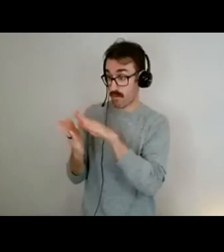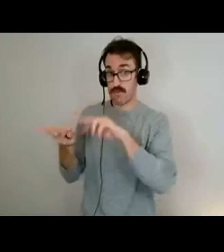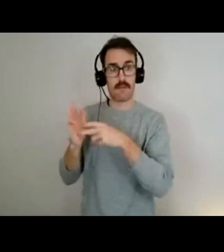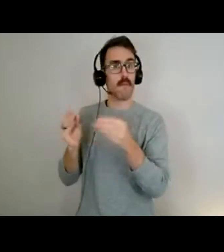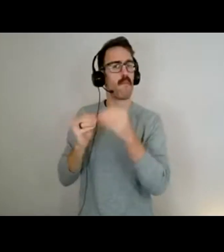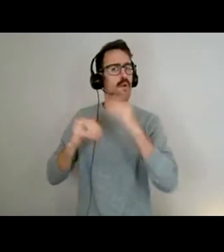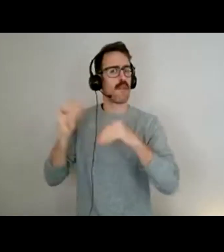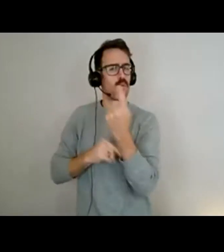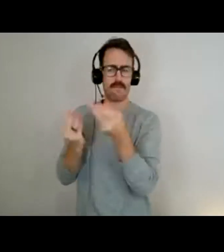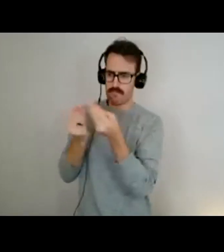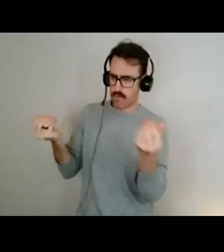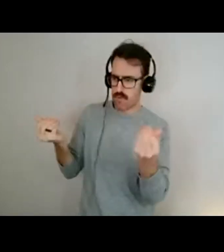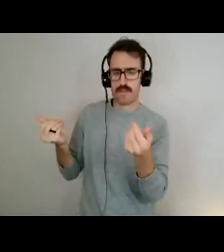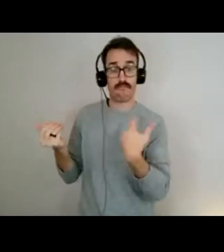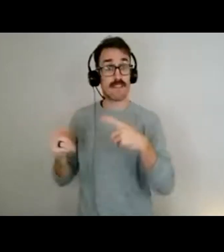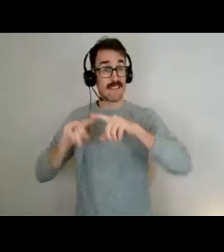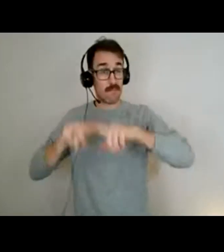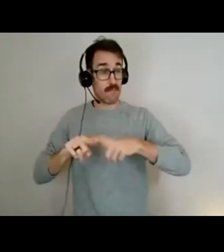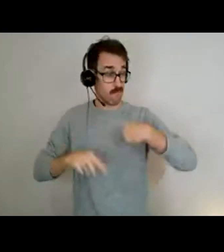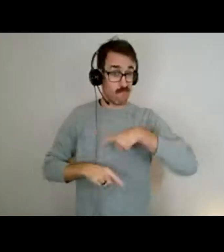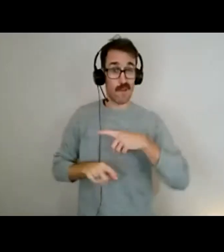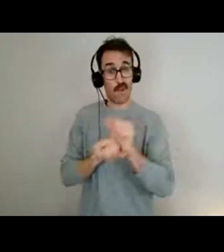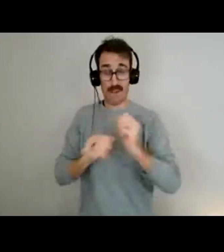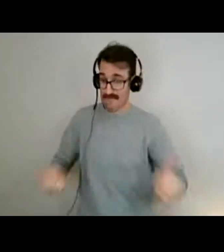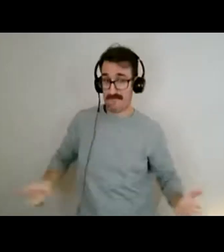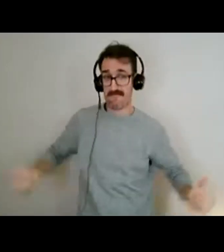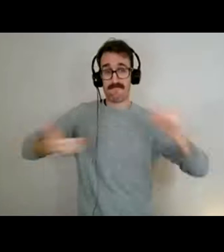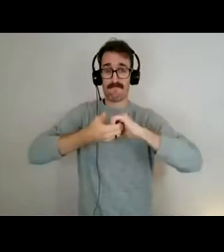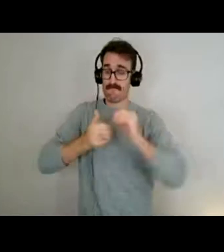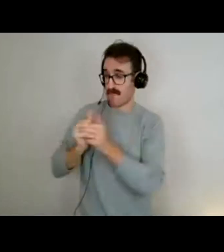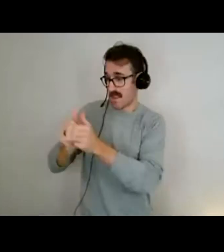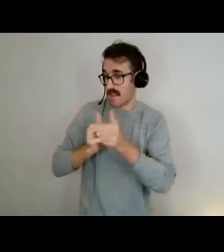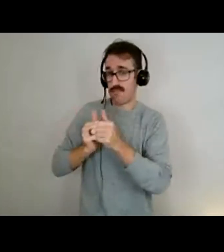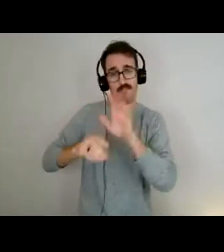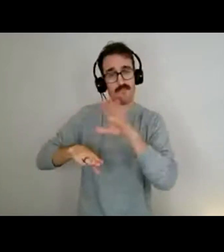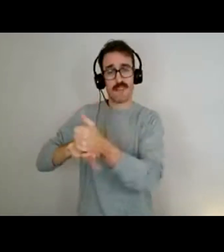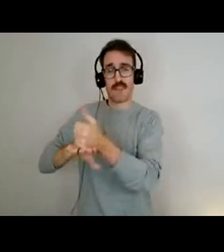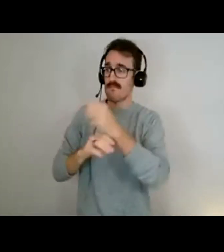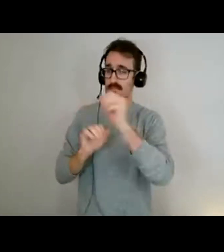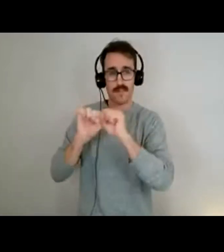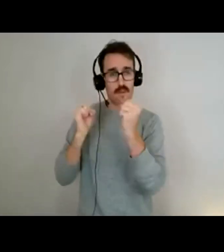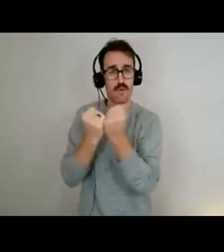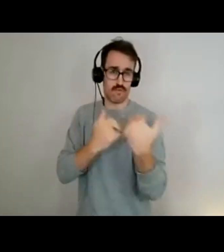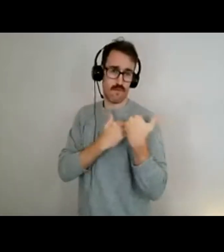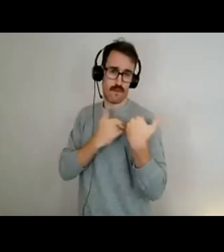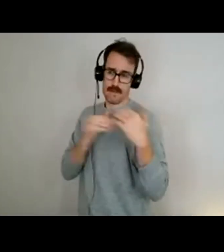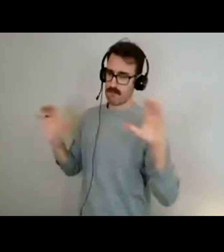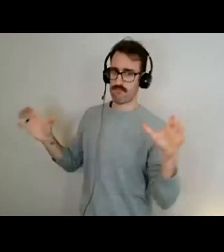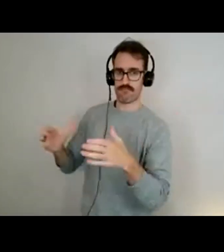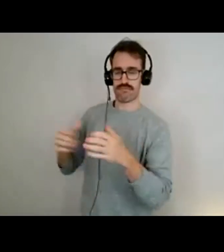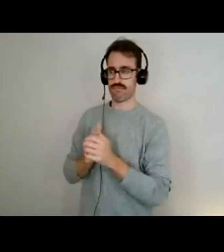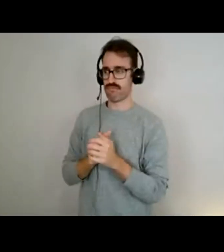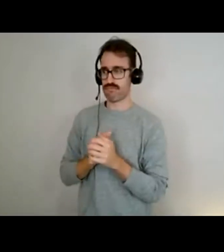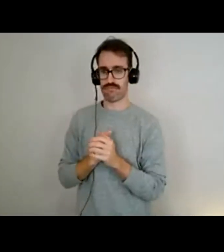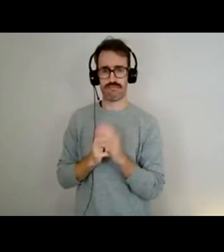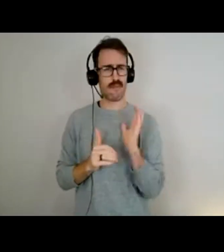and depends on our ability to work together and to develop social capital. What is our individual focus? What